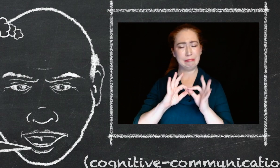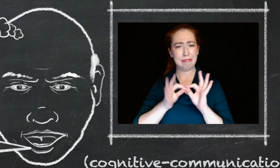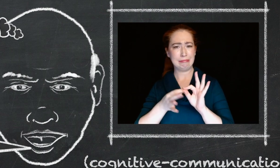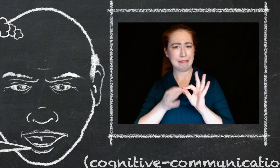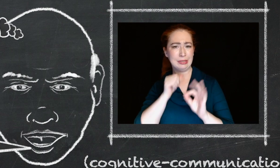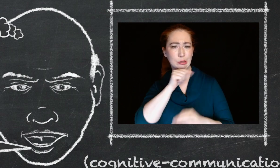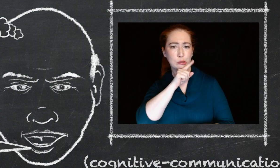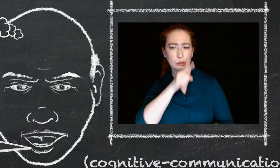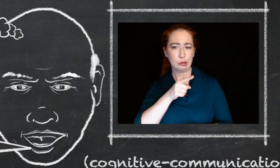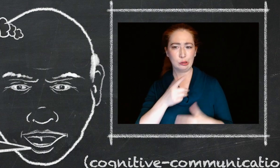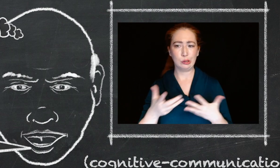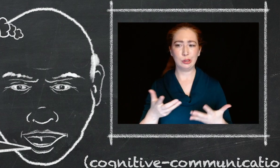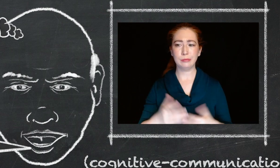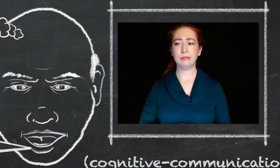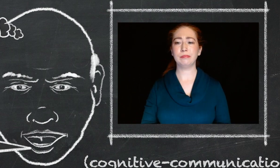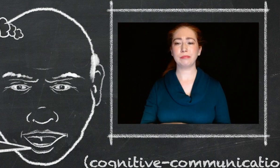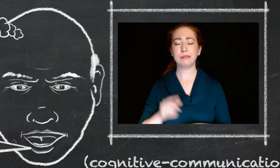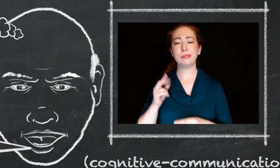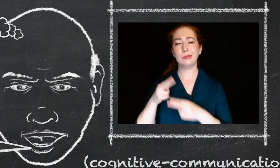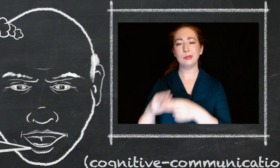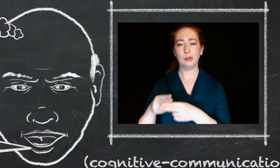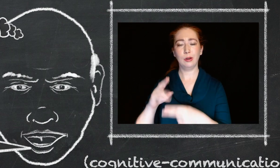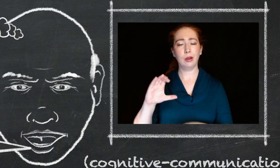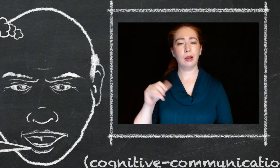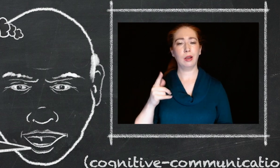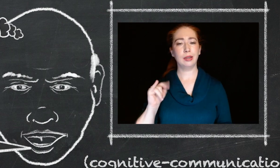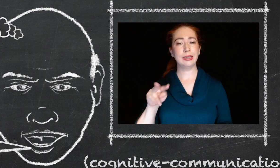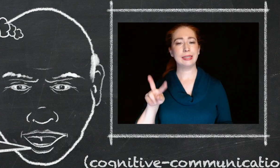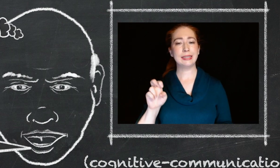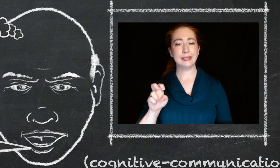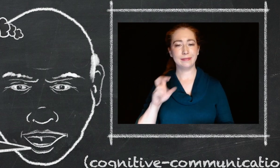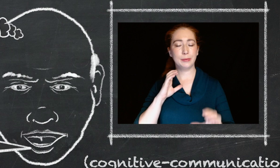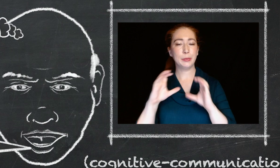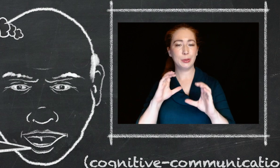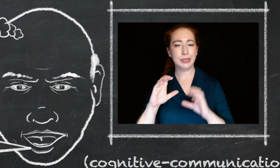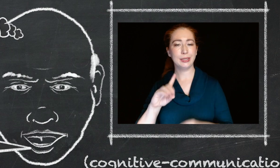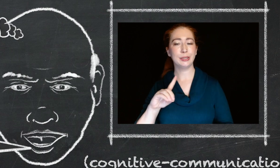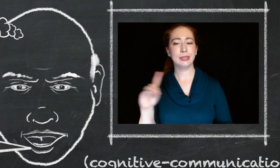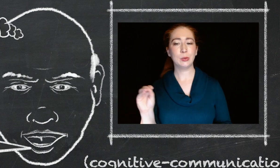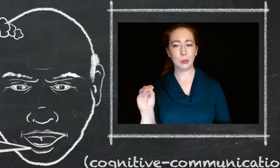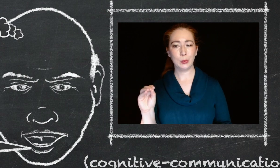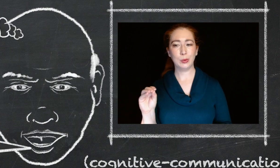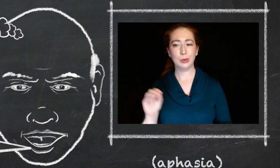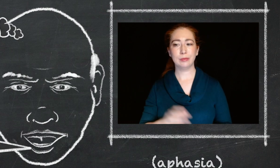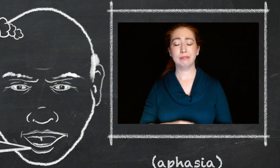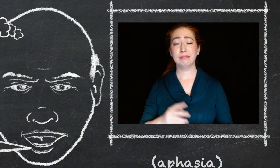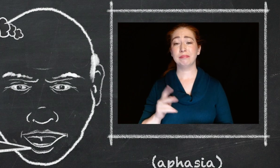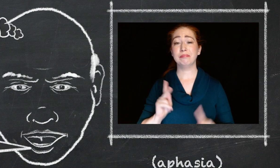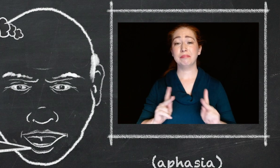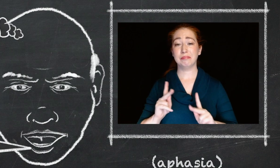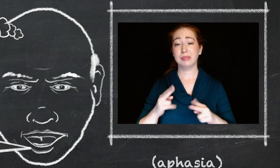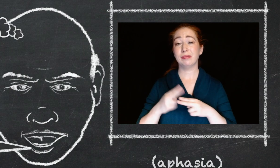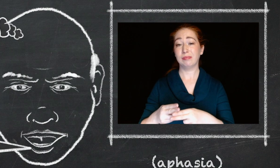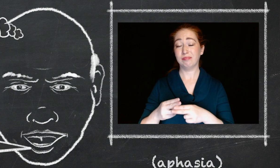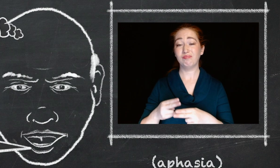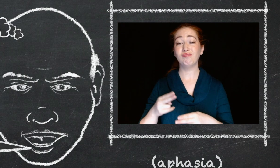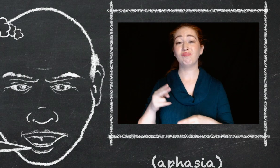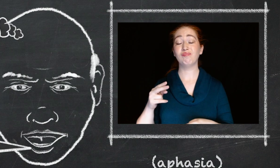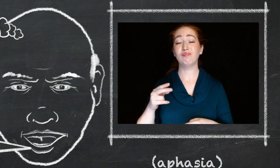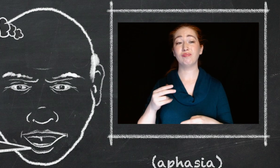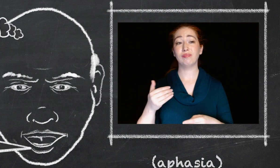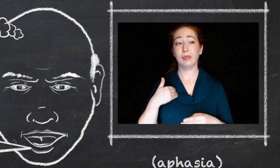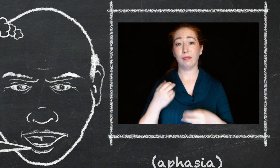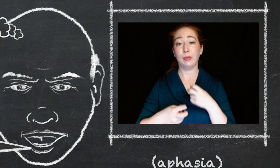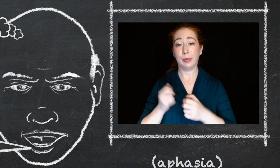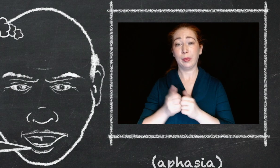When these problems happen, it is called cognitive communication disorder. People may also have problems